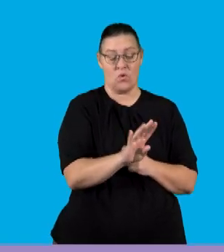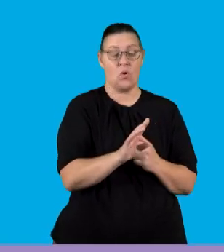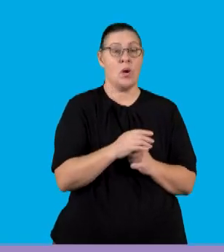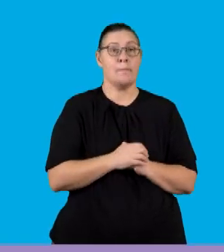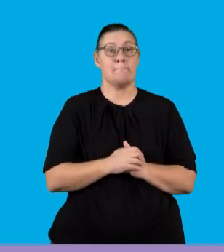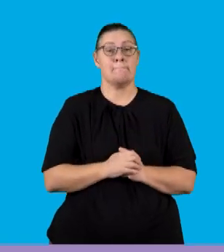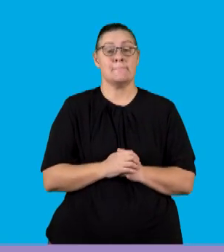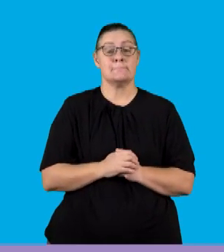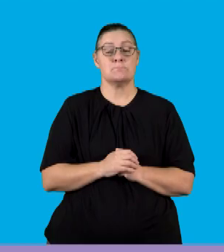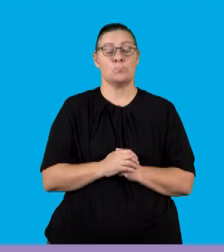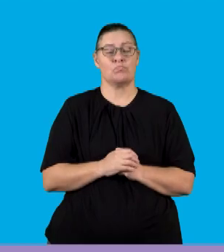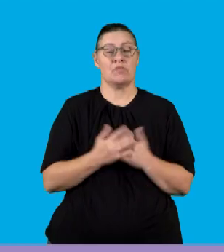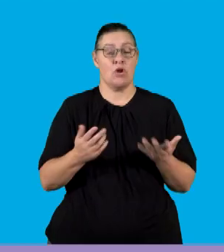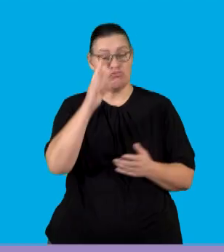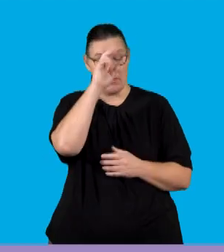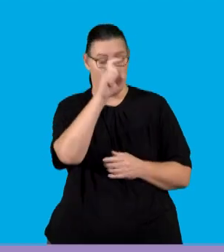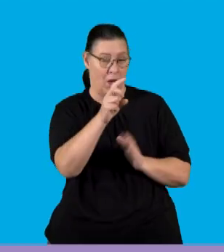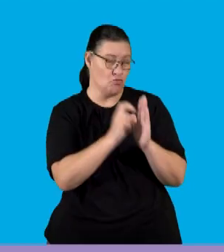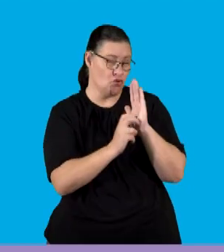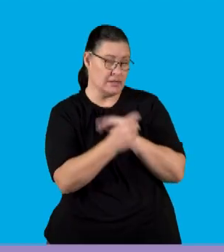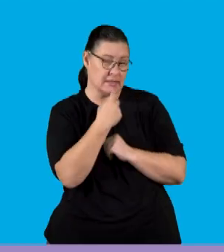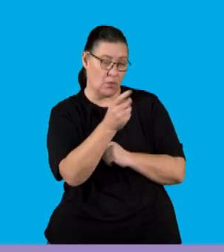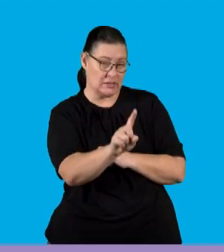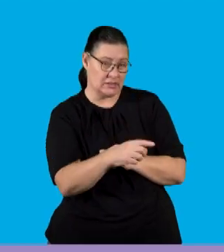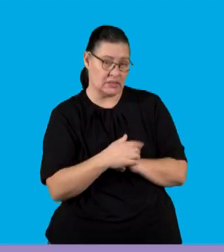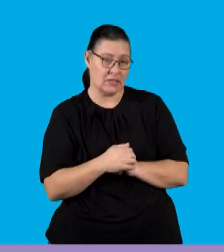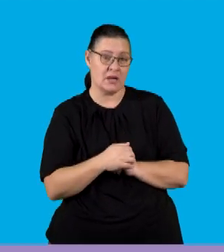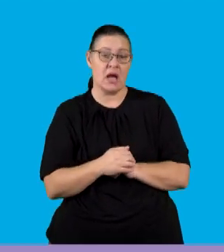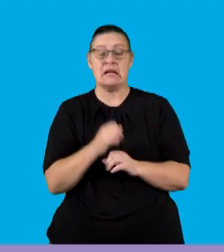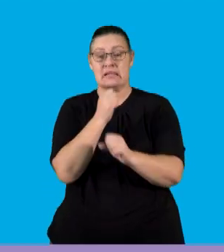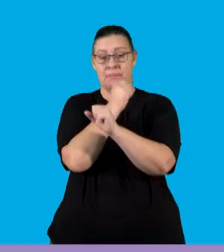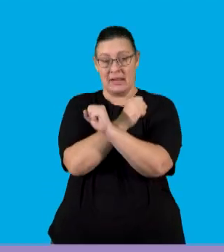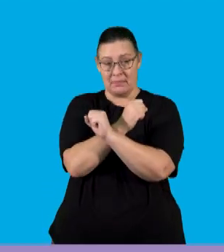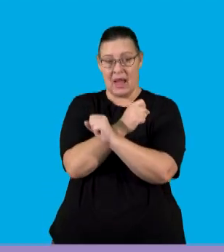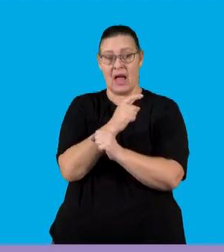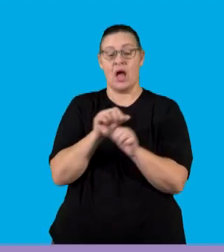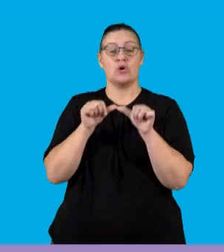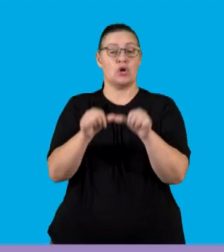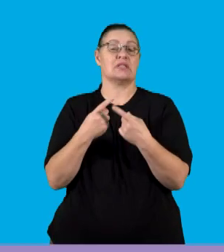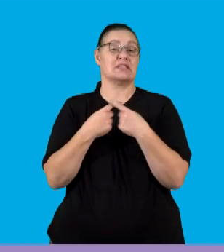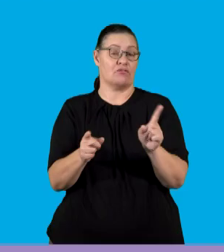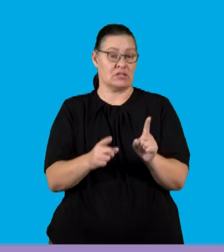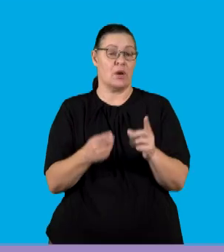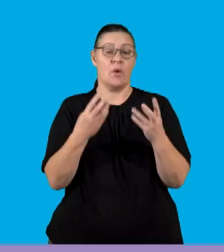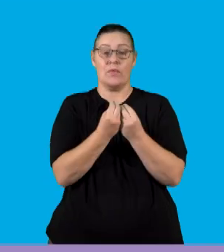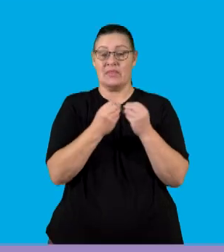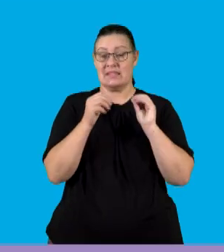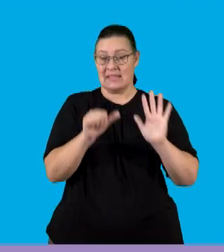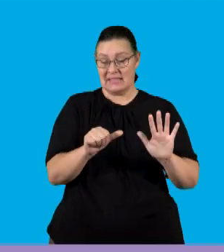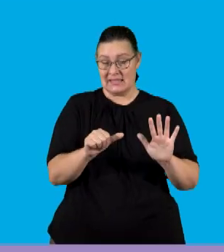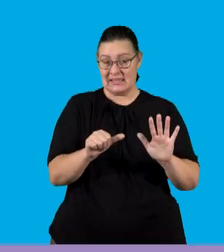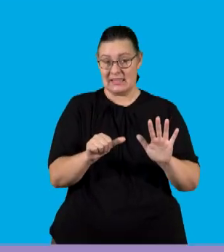right? We know the first term is 4. And remember what the rule said? We are going to multiply the constant difference, which was